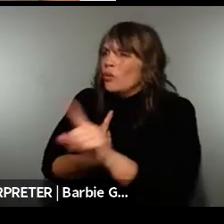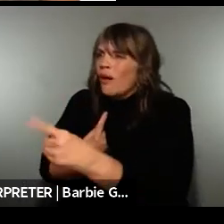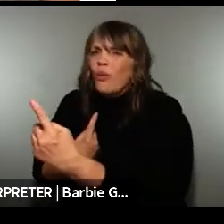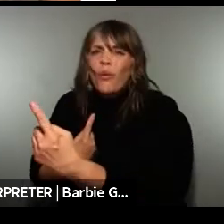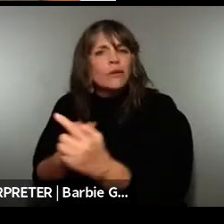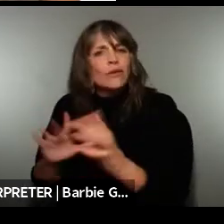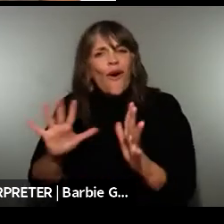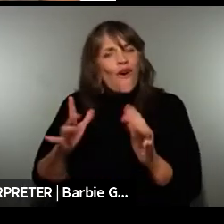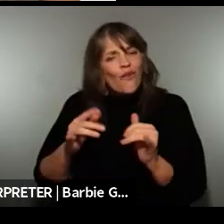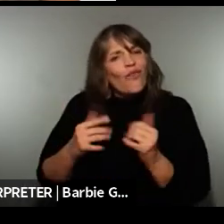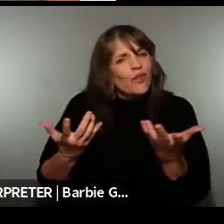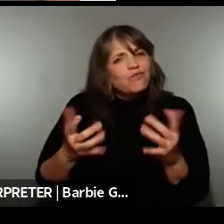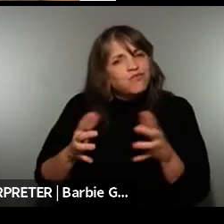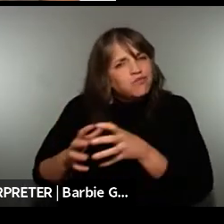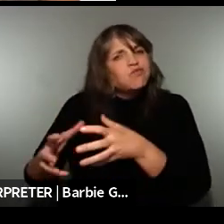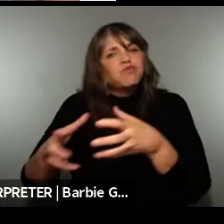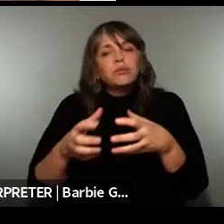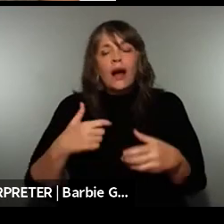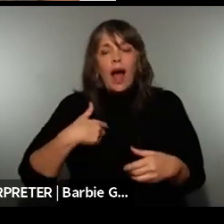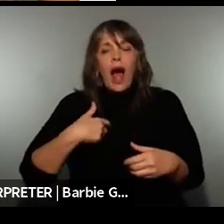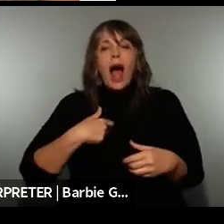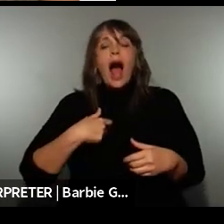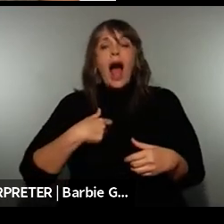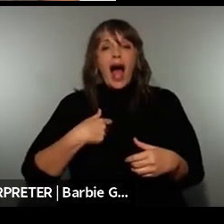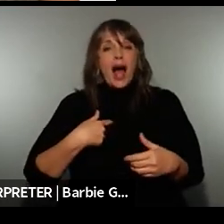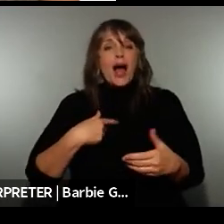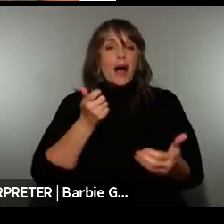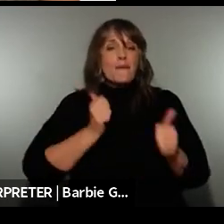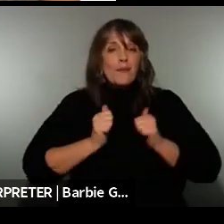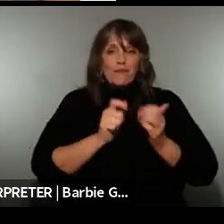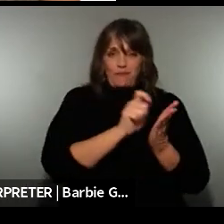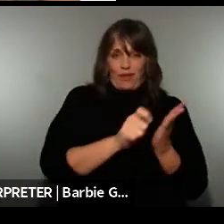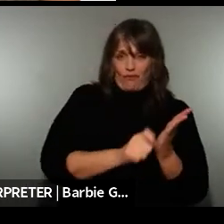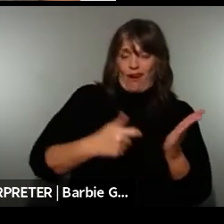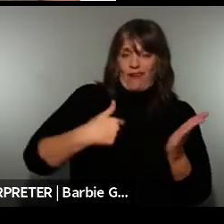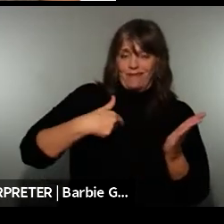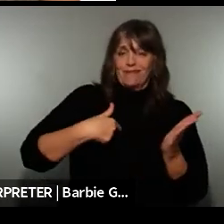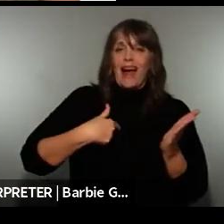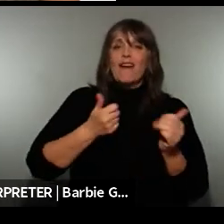But as a playwright, I had a play at a theater, and it was a play about